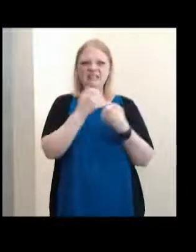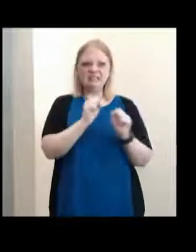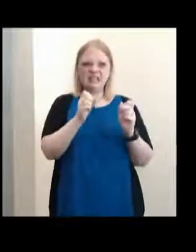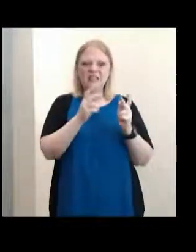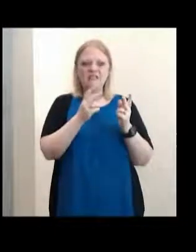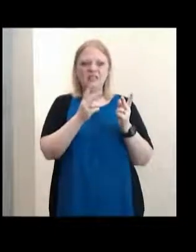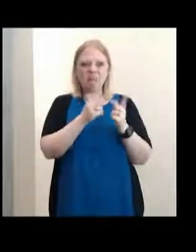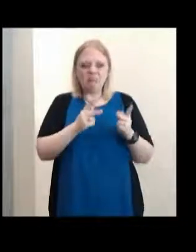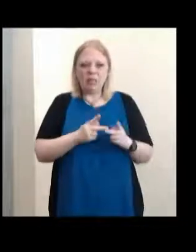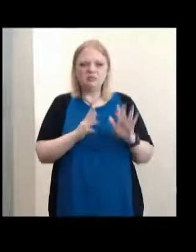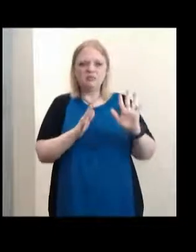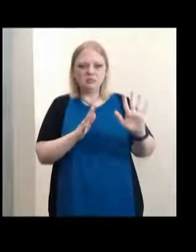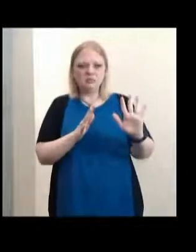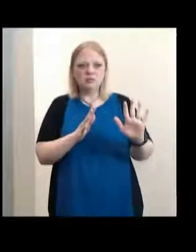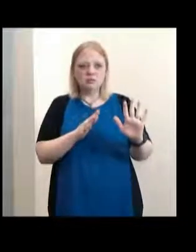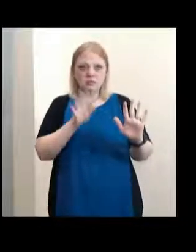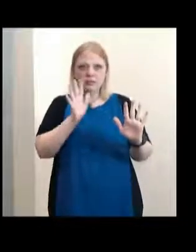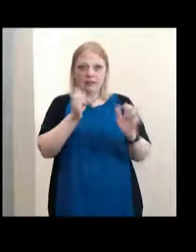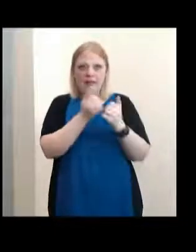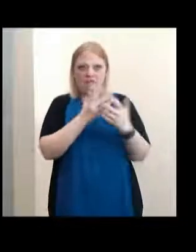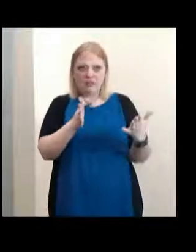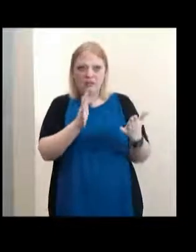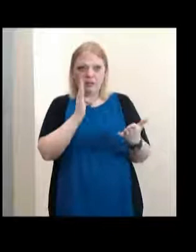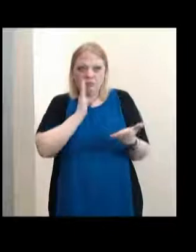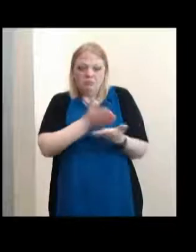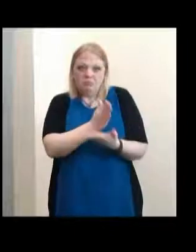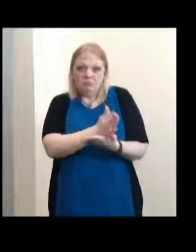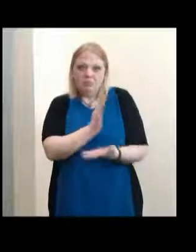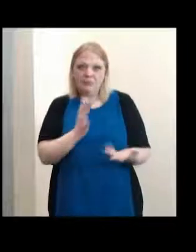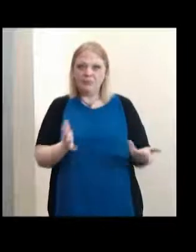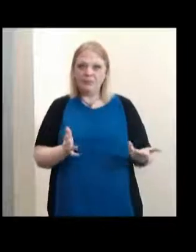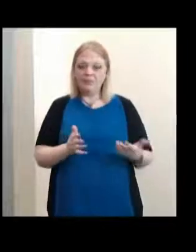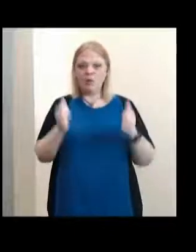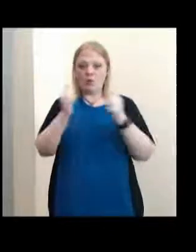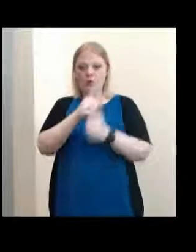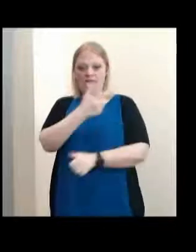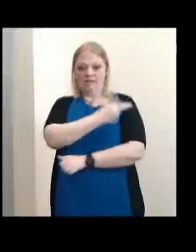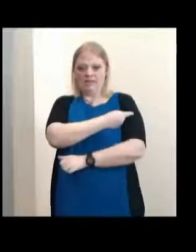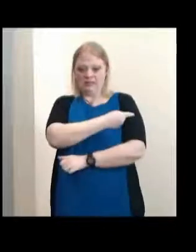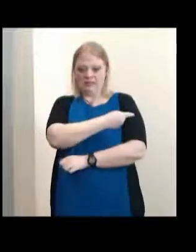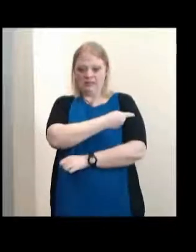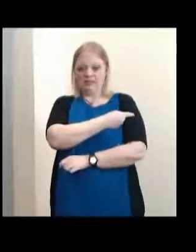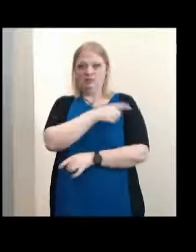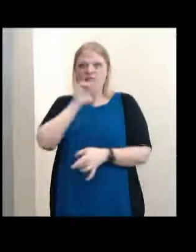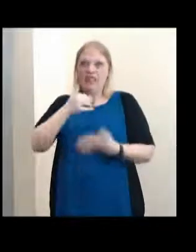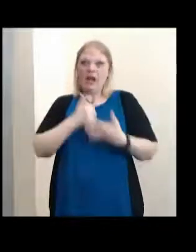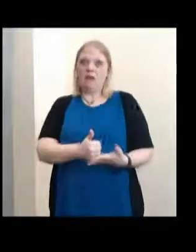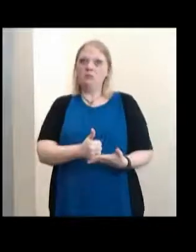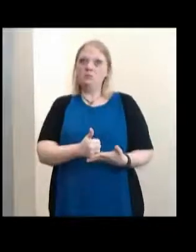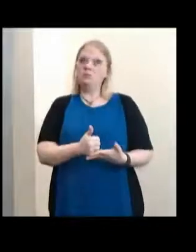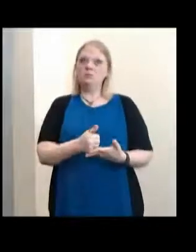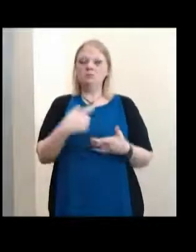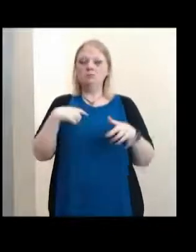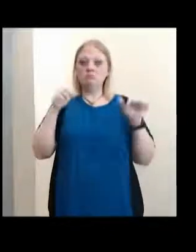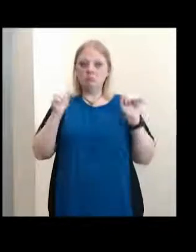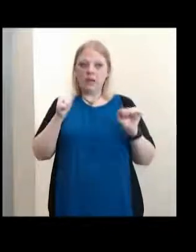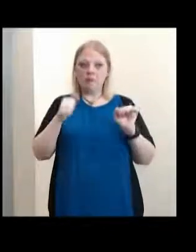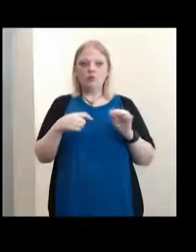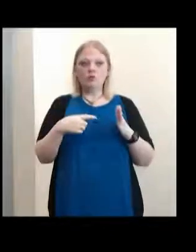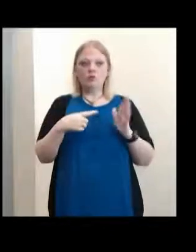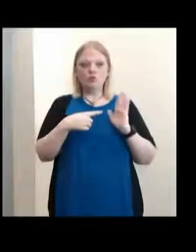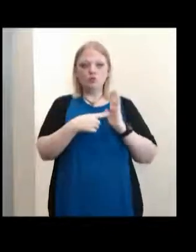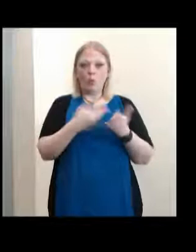be okay. With the vaccine, that's helped. We're able to show them that by